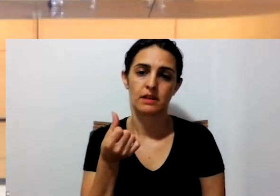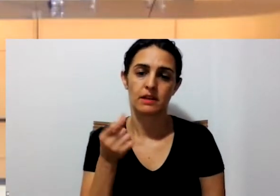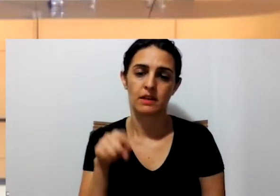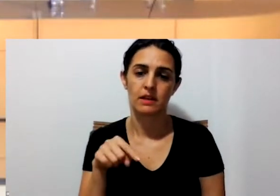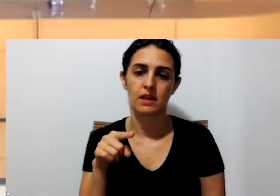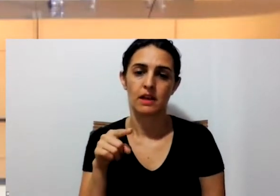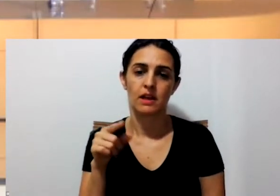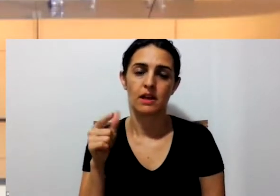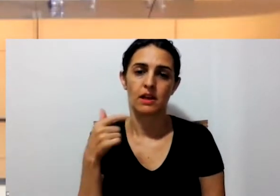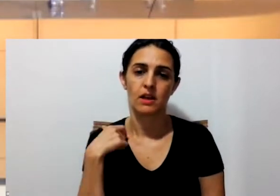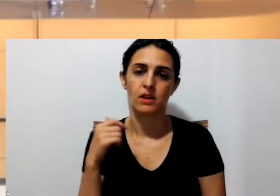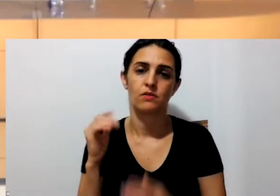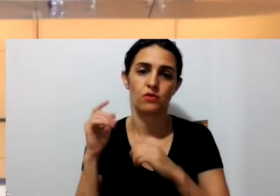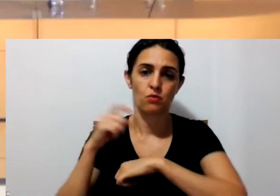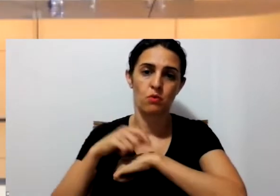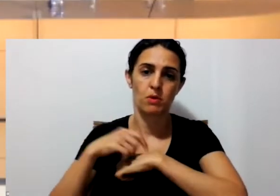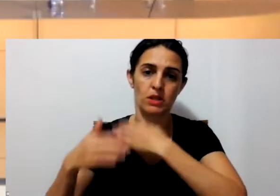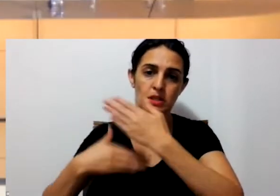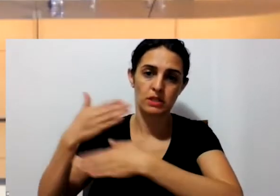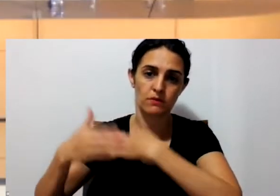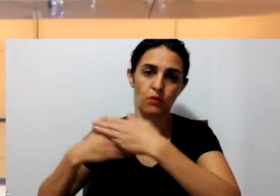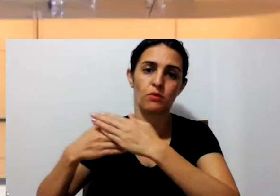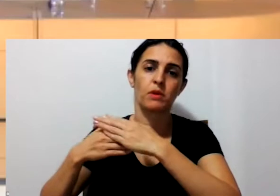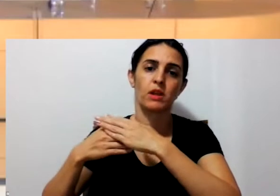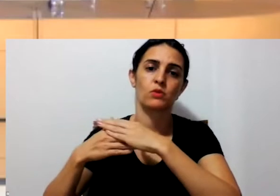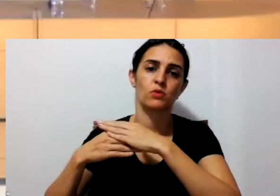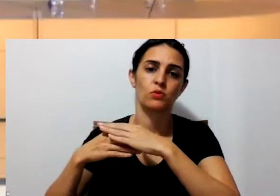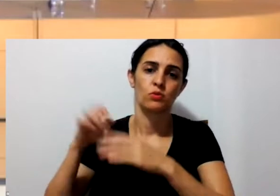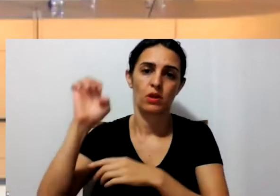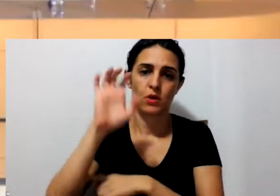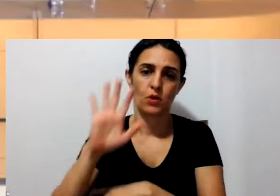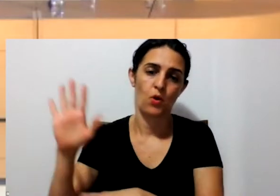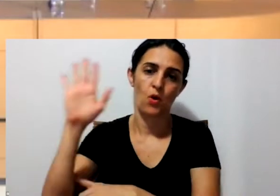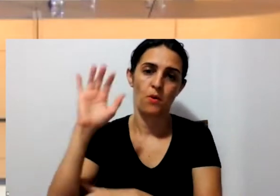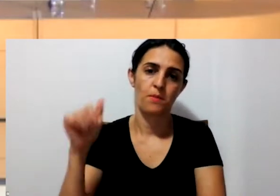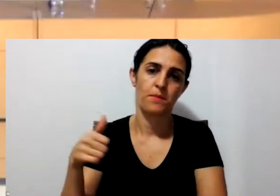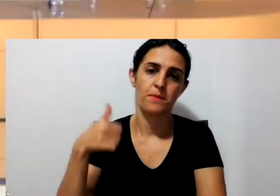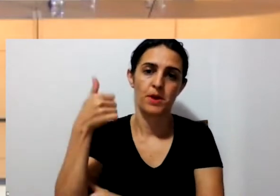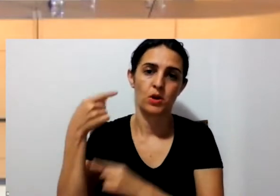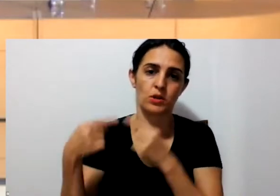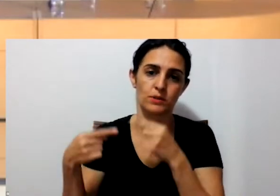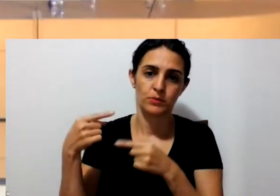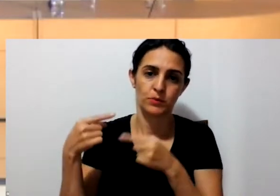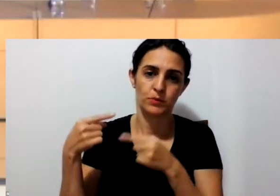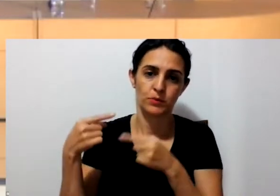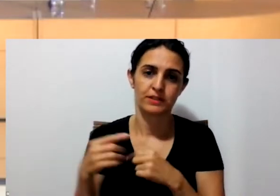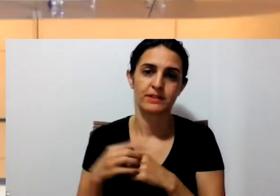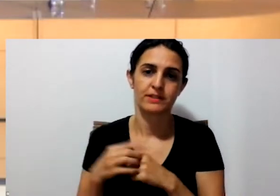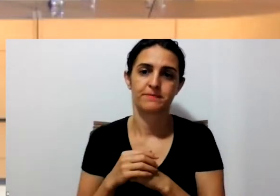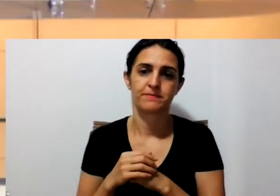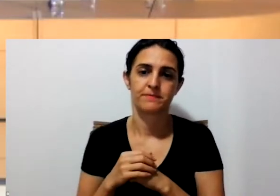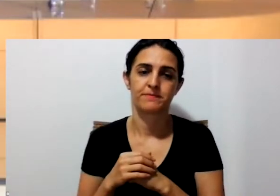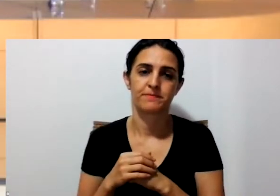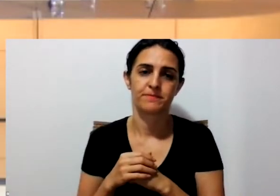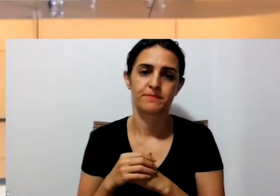policy work in other countries and how they can learn from each other. We have been, I mean, this was,